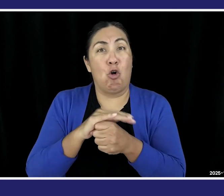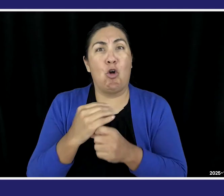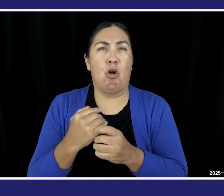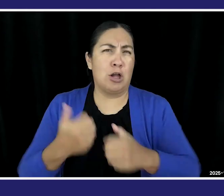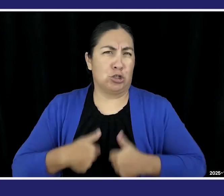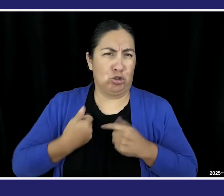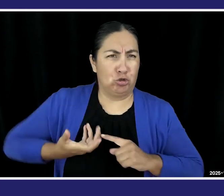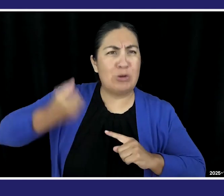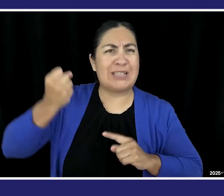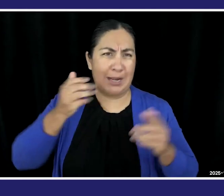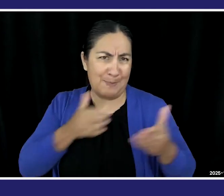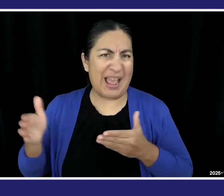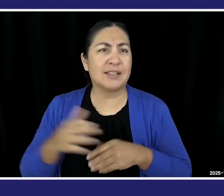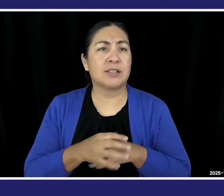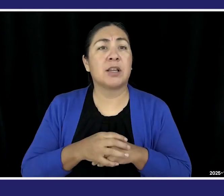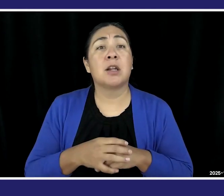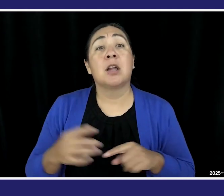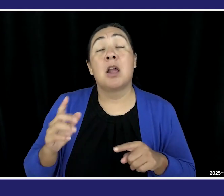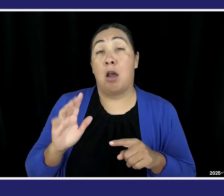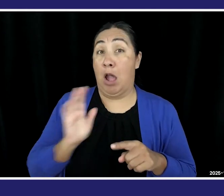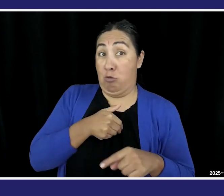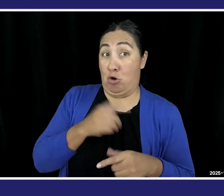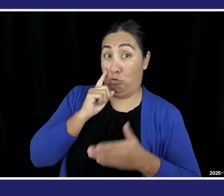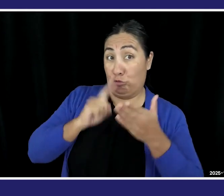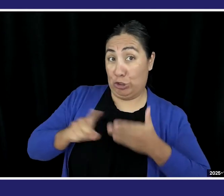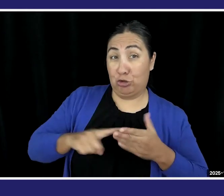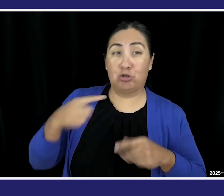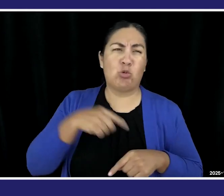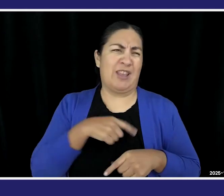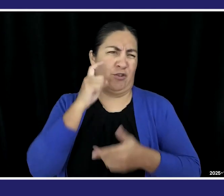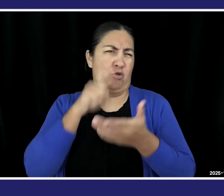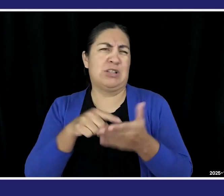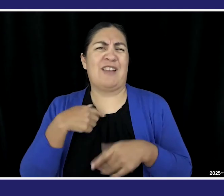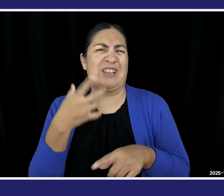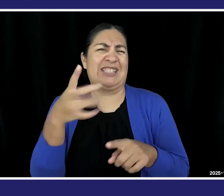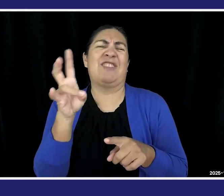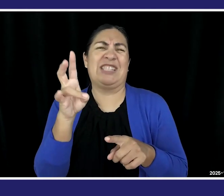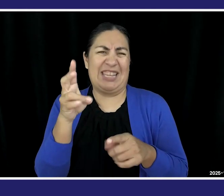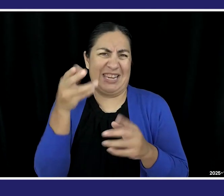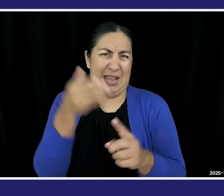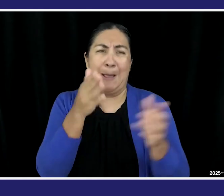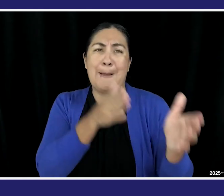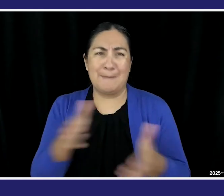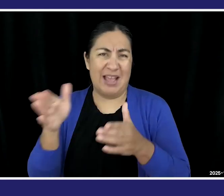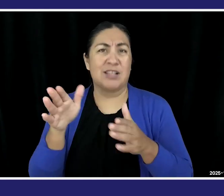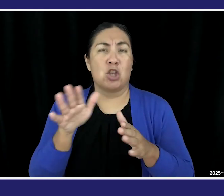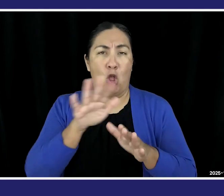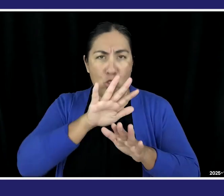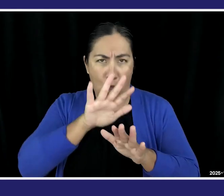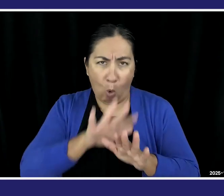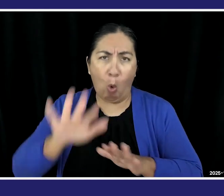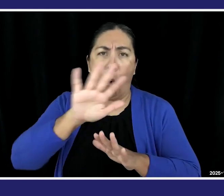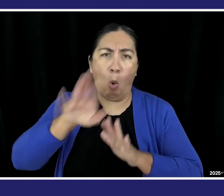that there are 17 existing plans across the state. And so really want to think about how do we